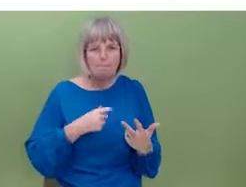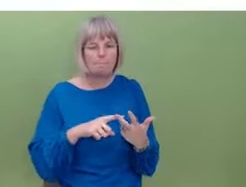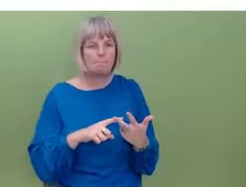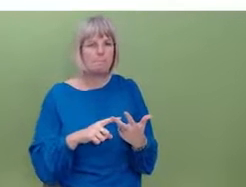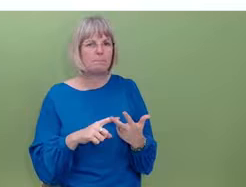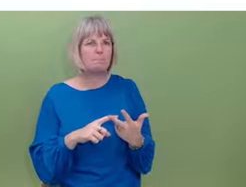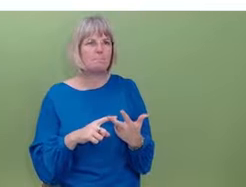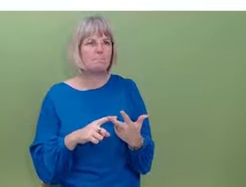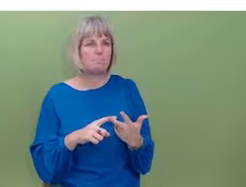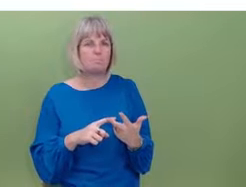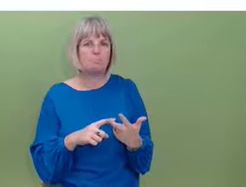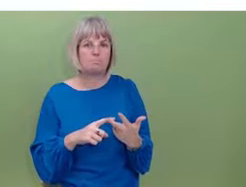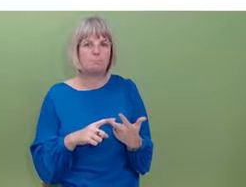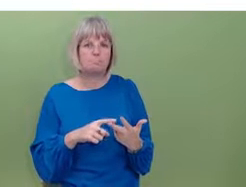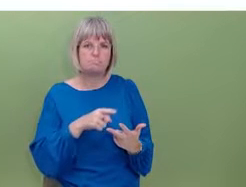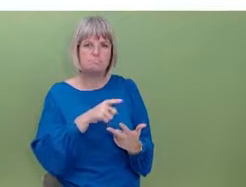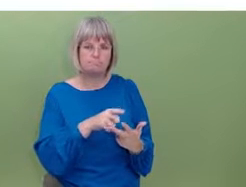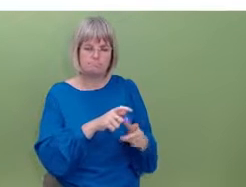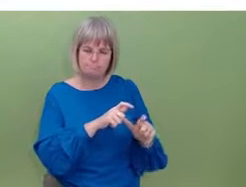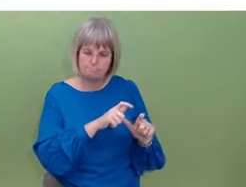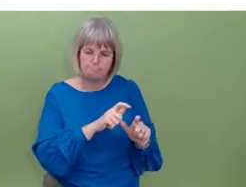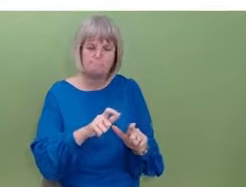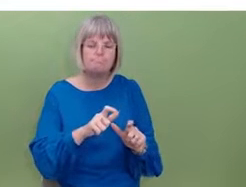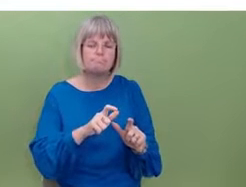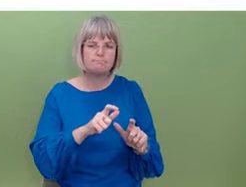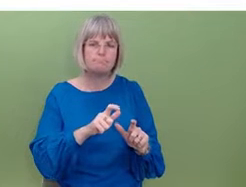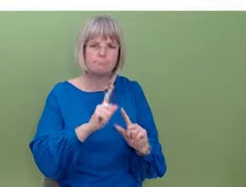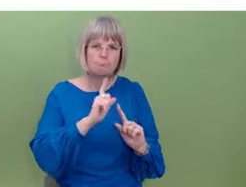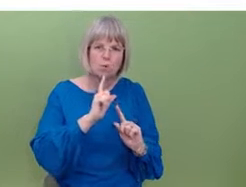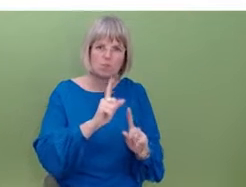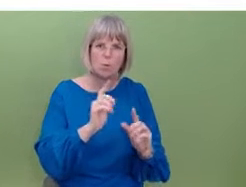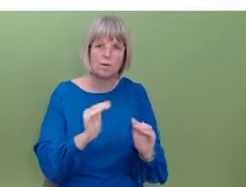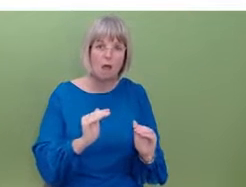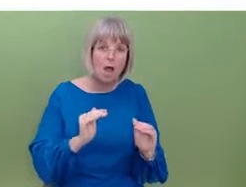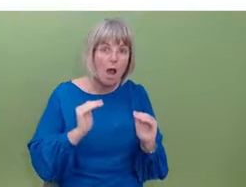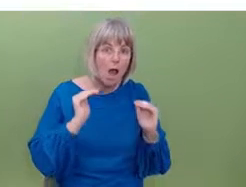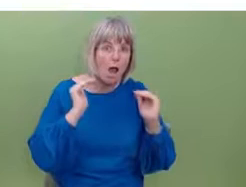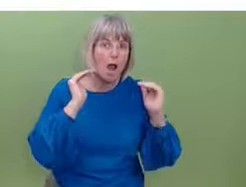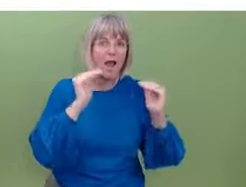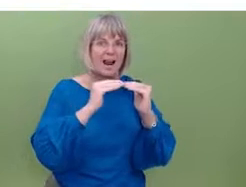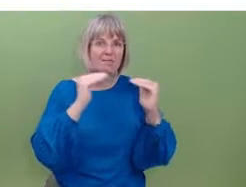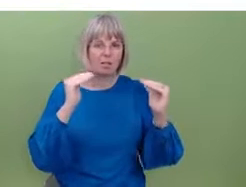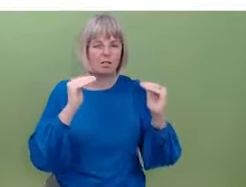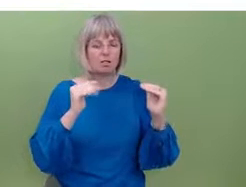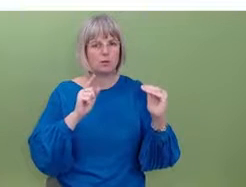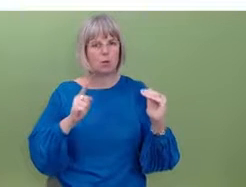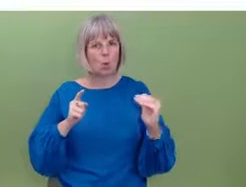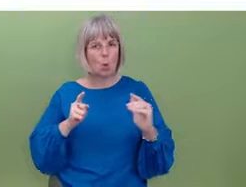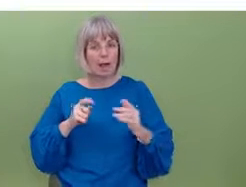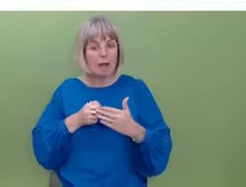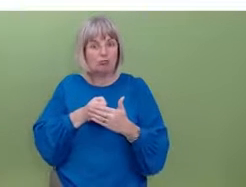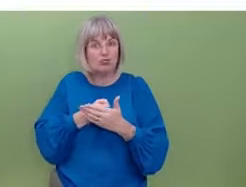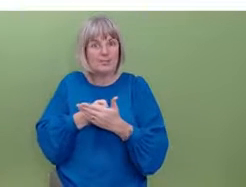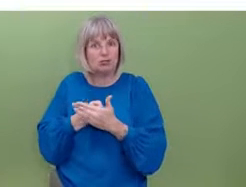to report higher levels as the restrictions ease, so that the pattern is that if you do not have